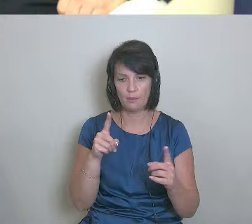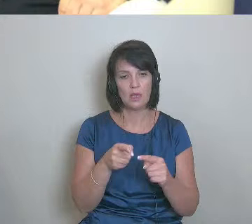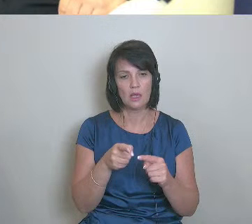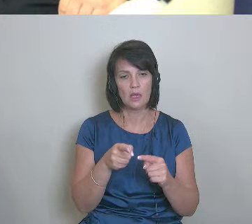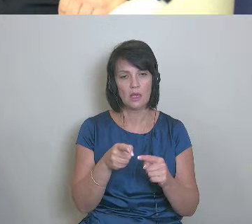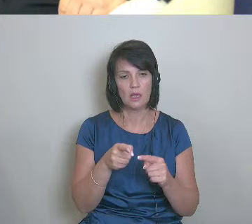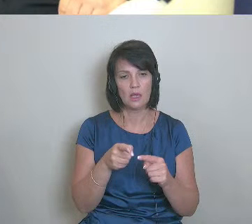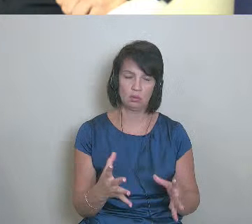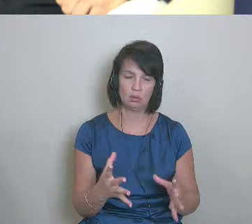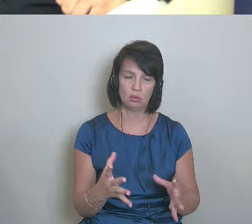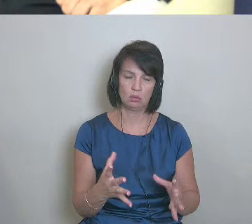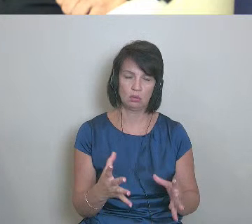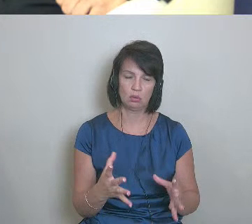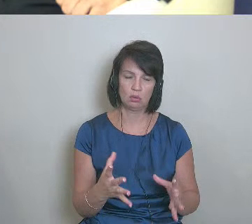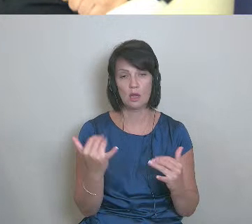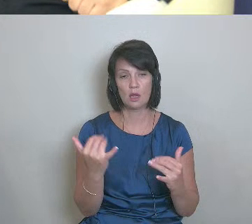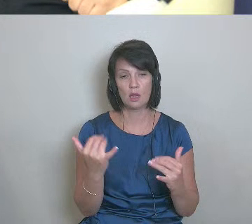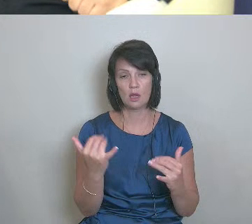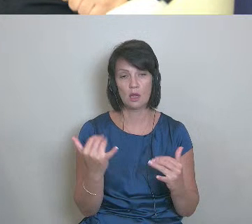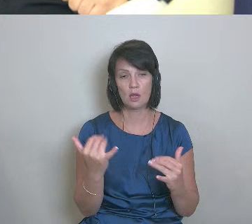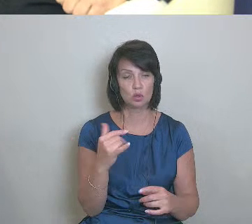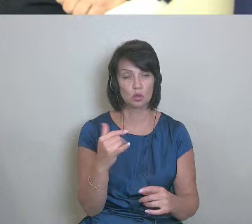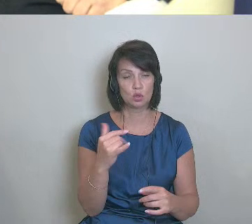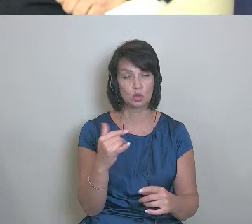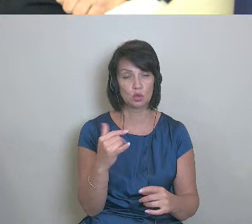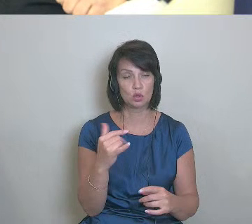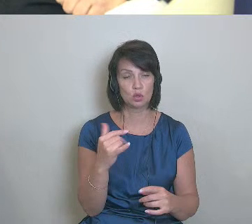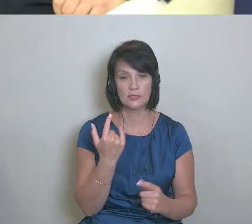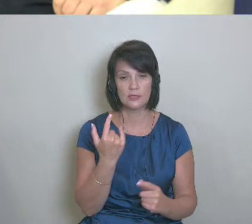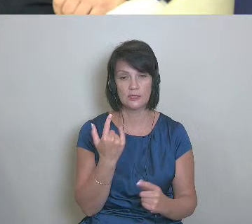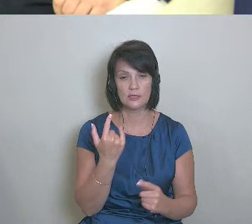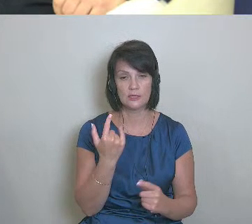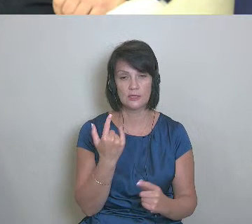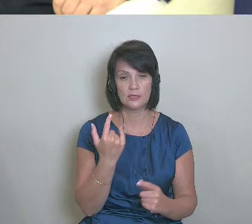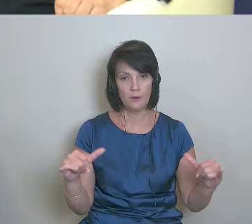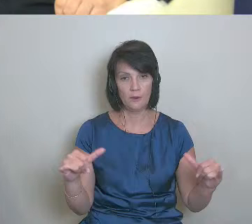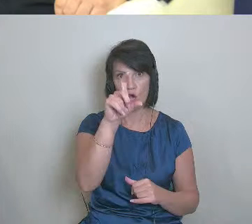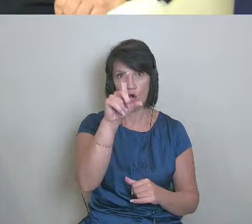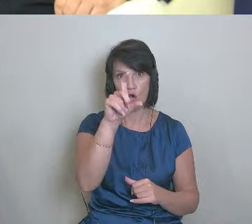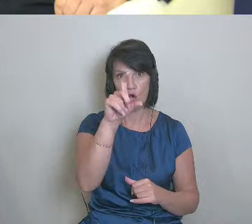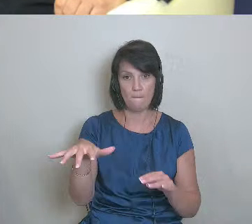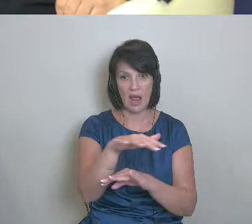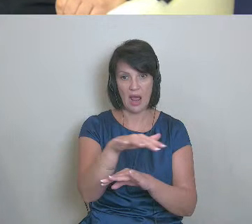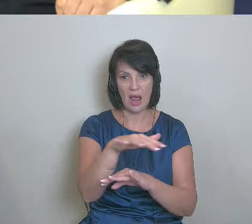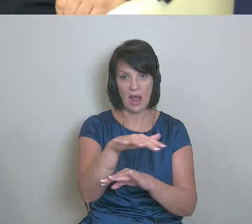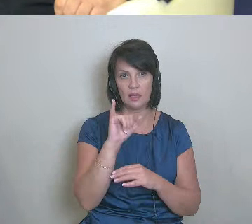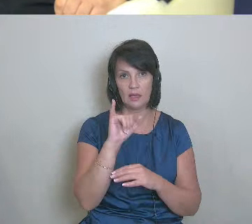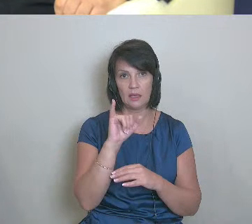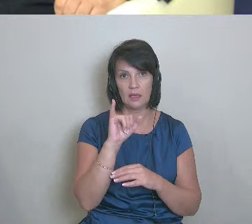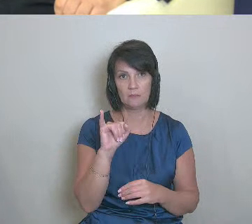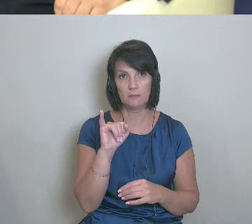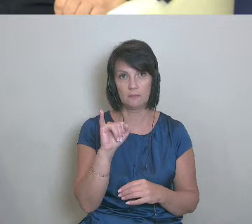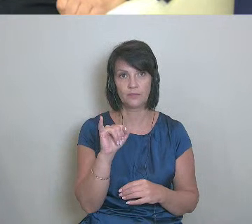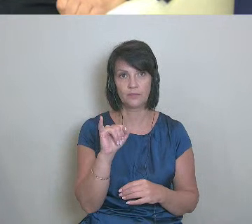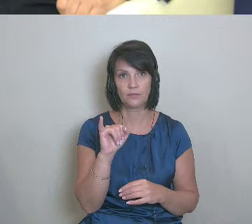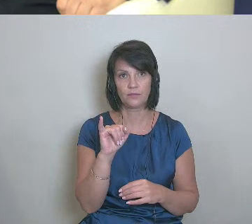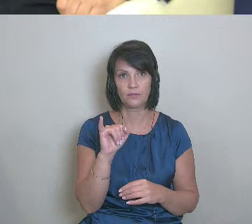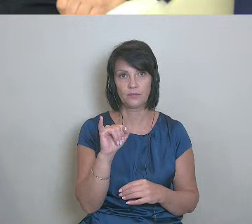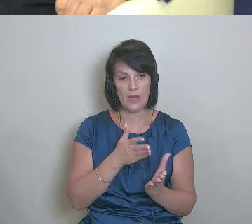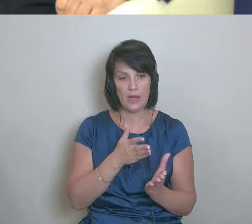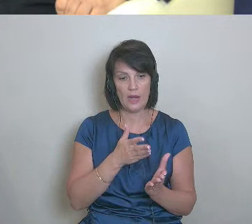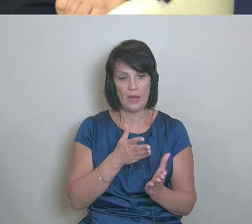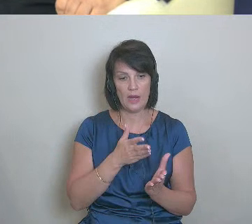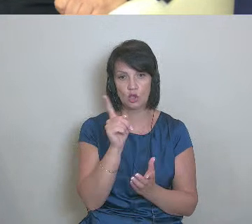coinciding with the borders of the communities, and it was simple. But now the communities have been consolidated, they become bigger, and